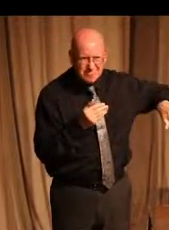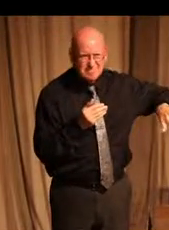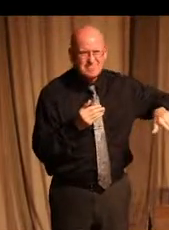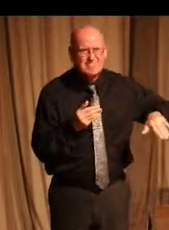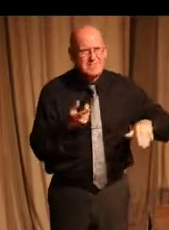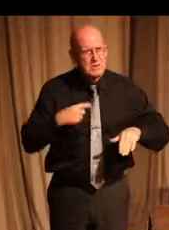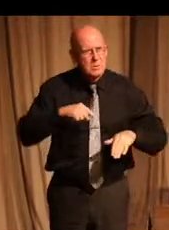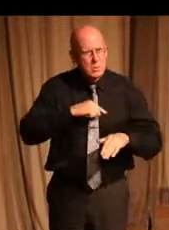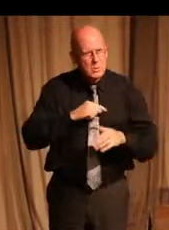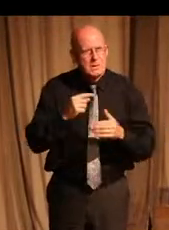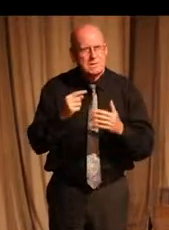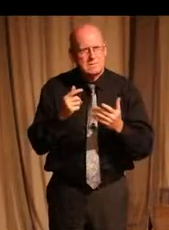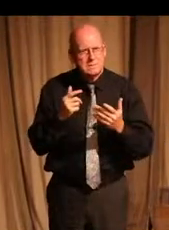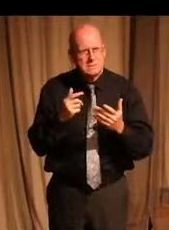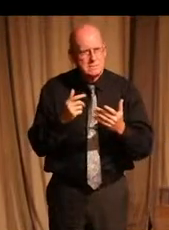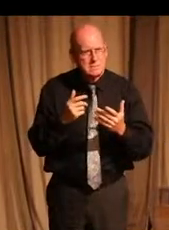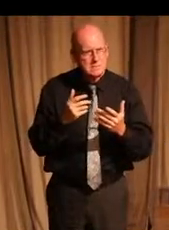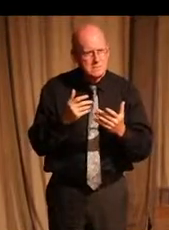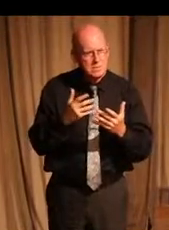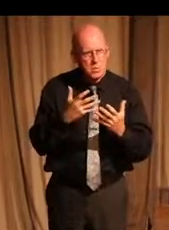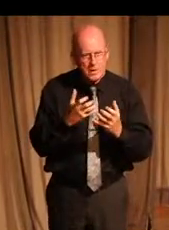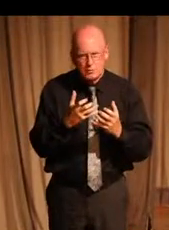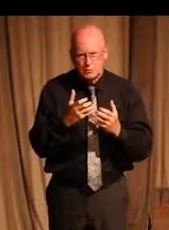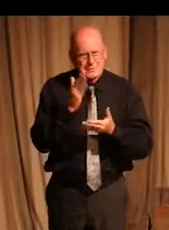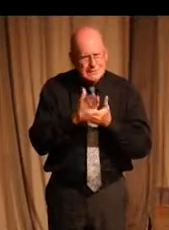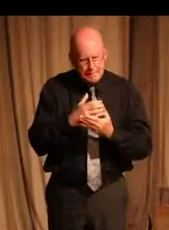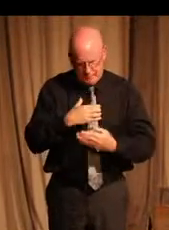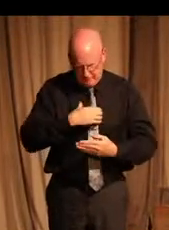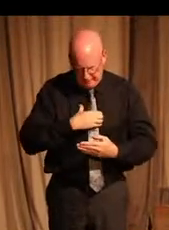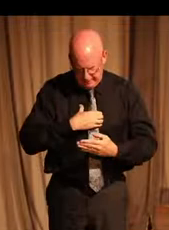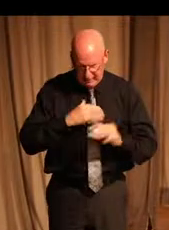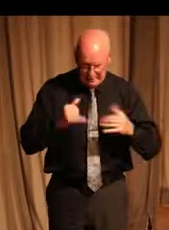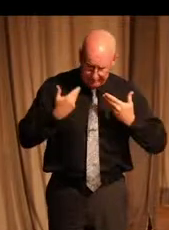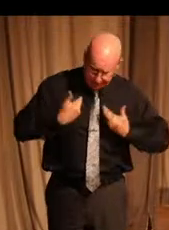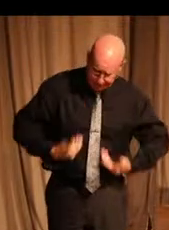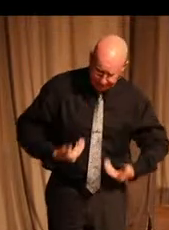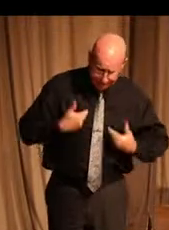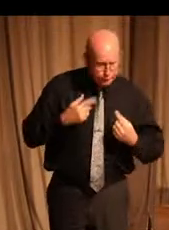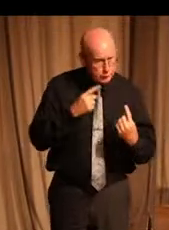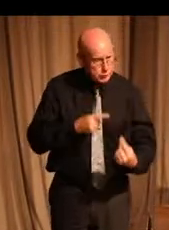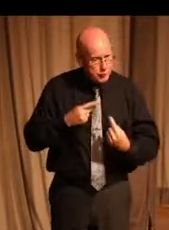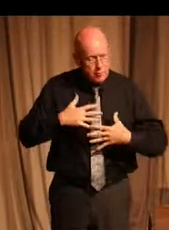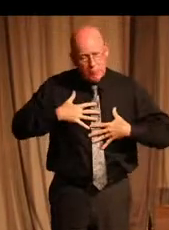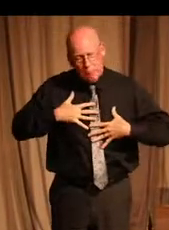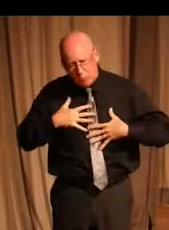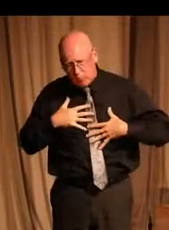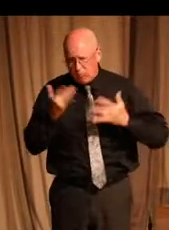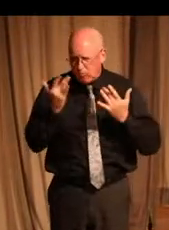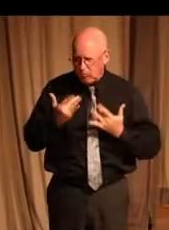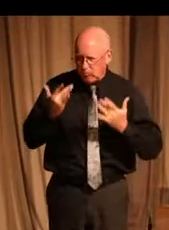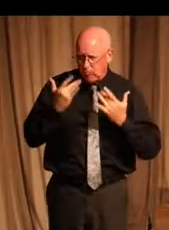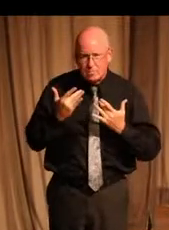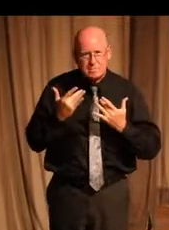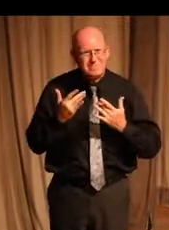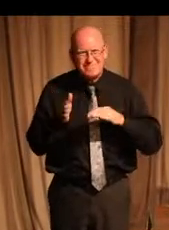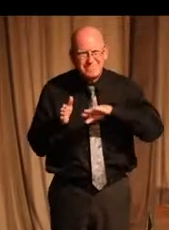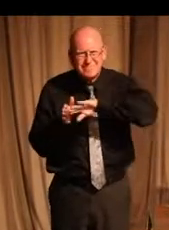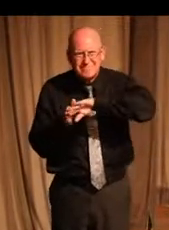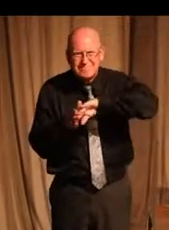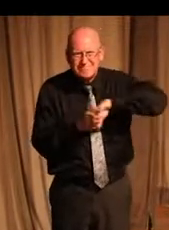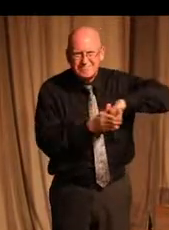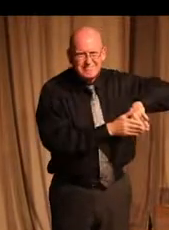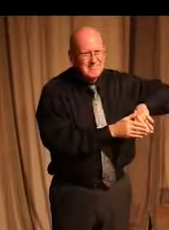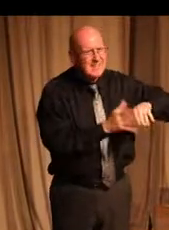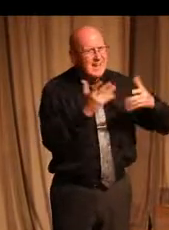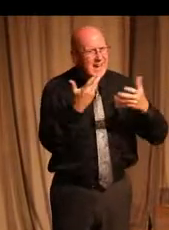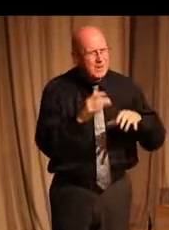we get kind of pigeonholed or sucked into, or, you know, that is who we are. I understand, and that's how I heard your comments. Like, I don't want